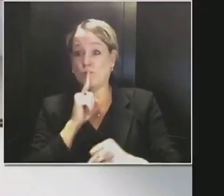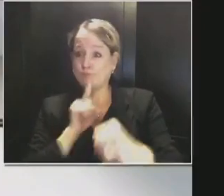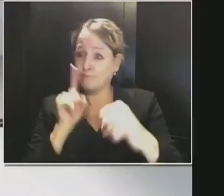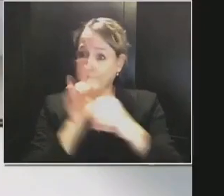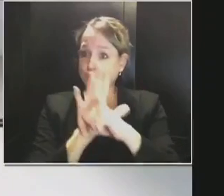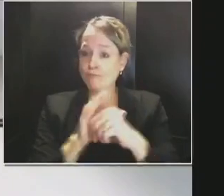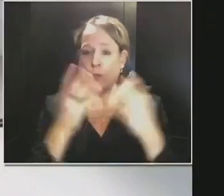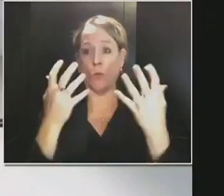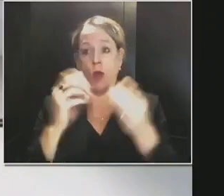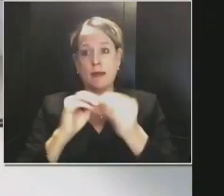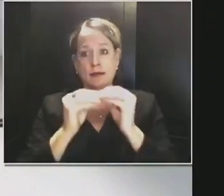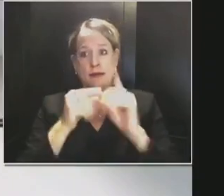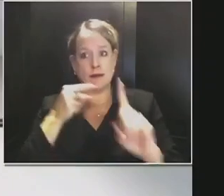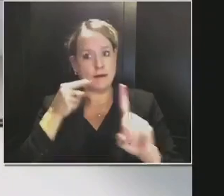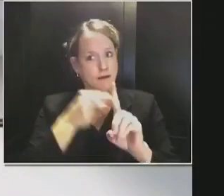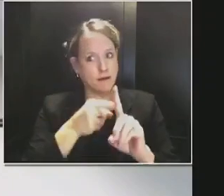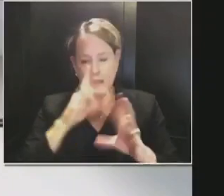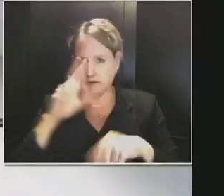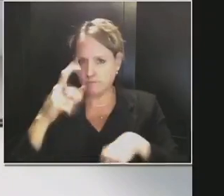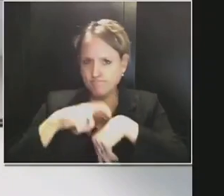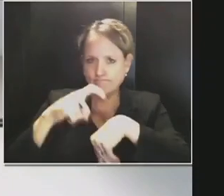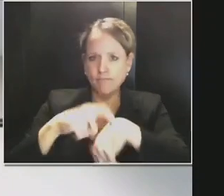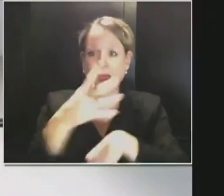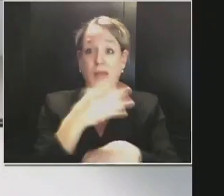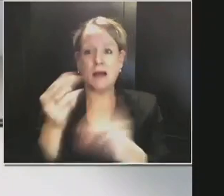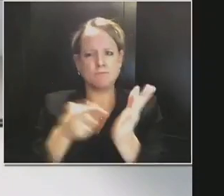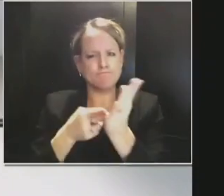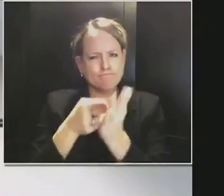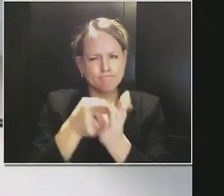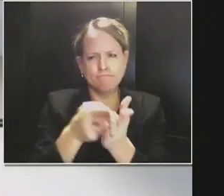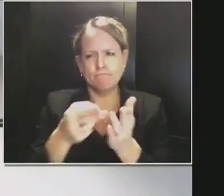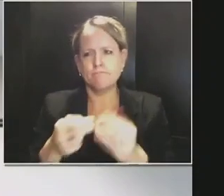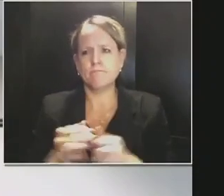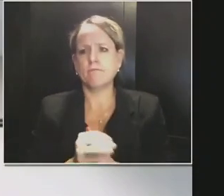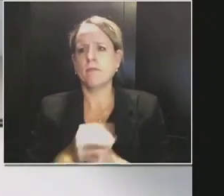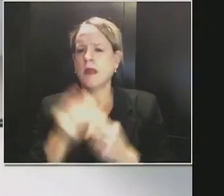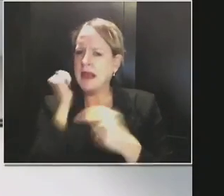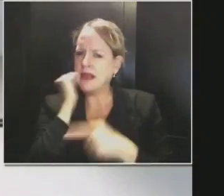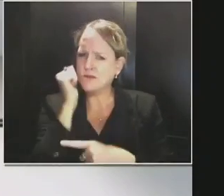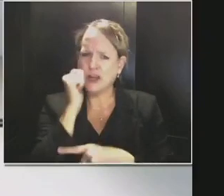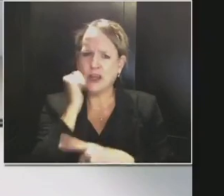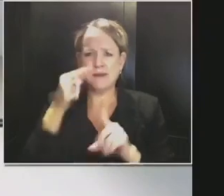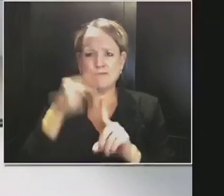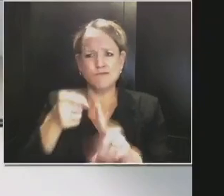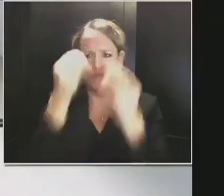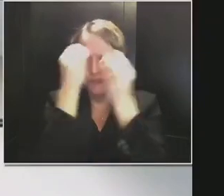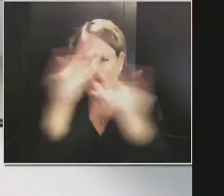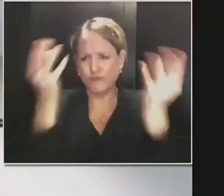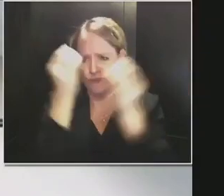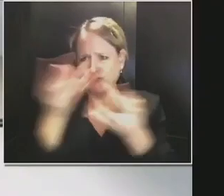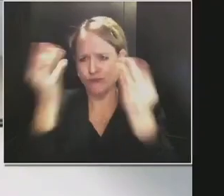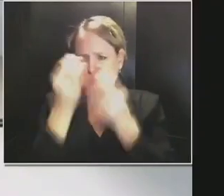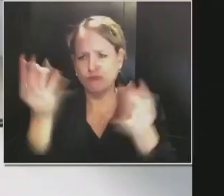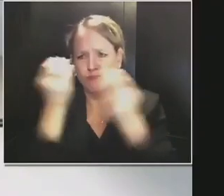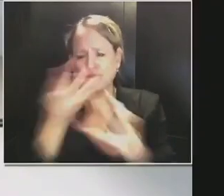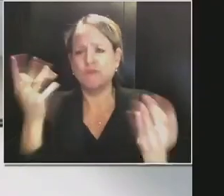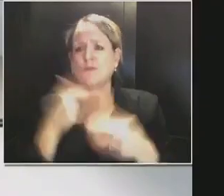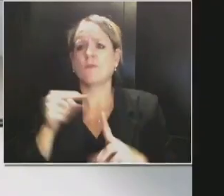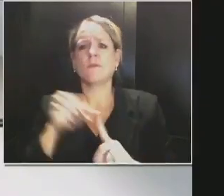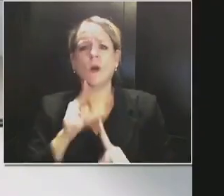COVID-19, how many people tested negative, how many people tested positive, how many people have